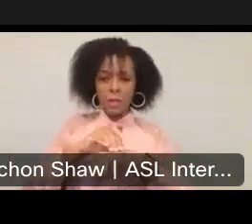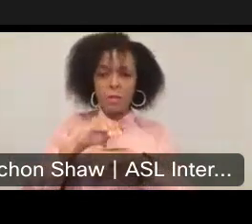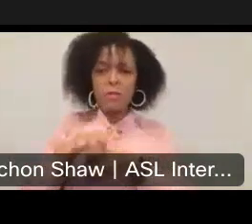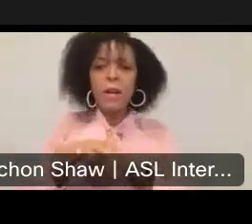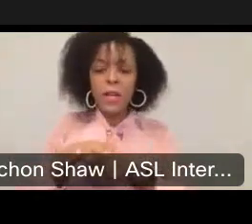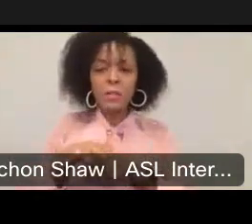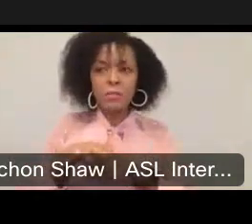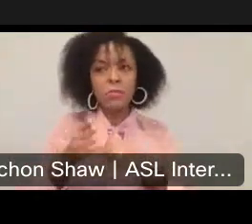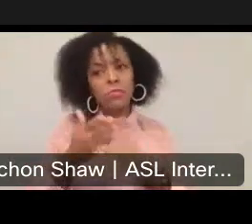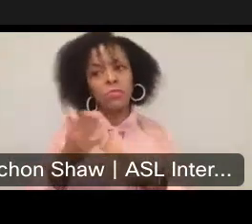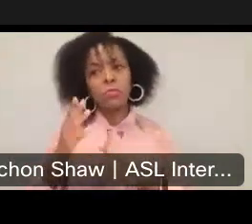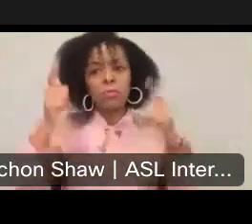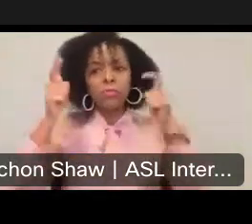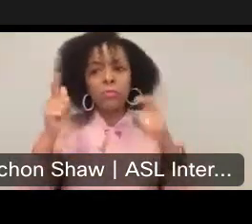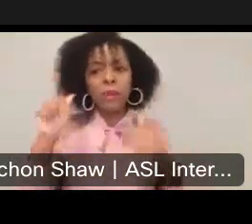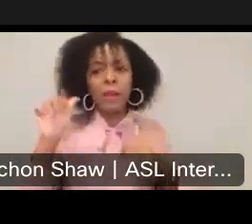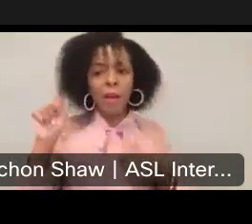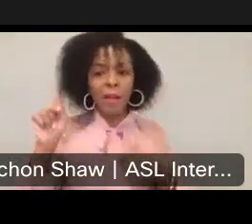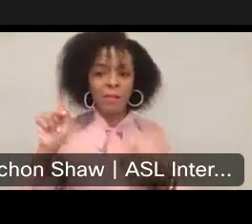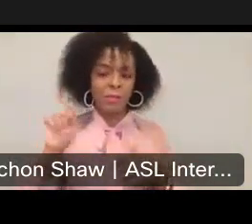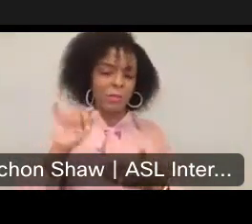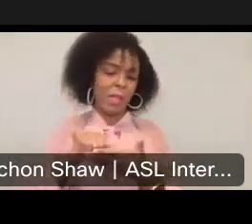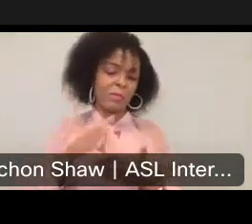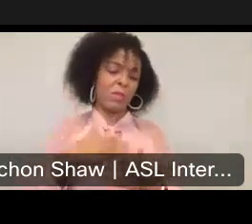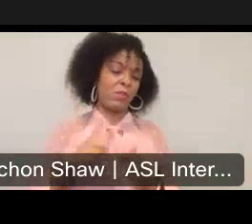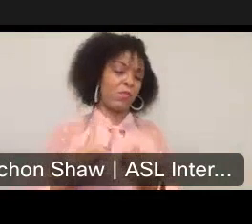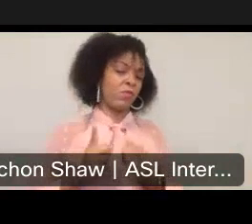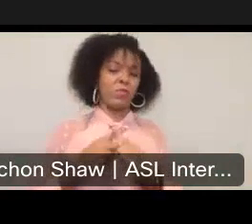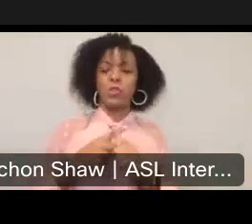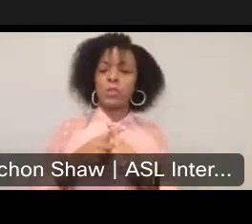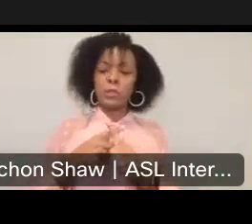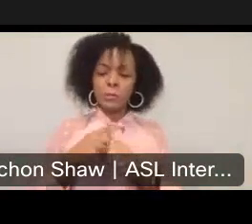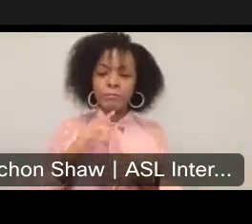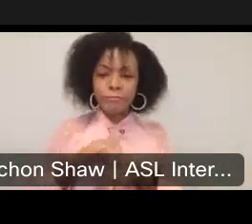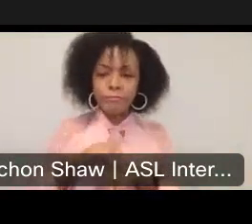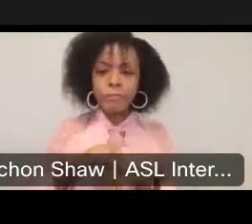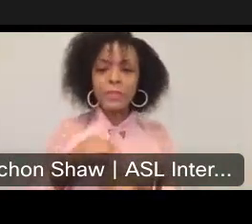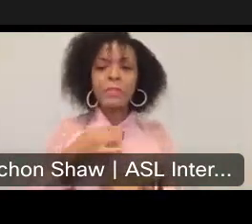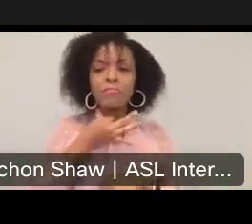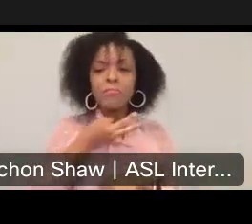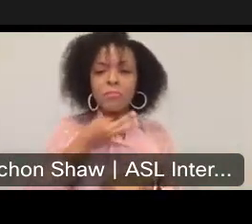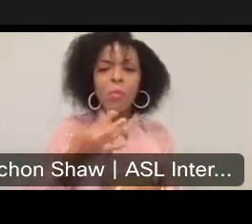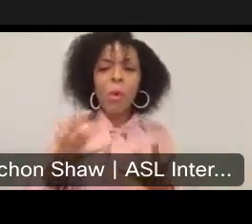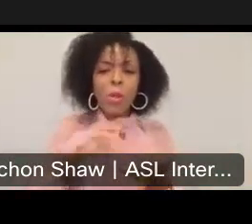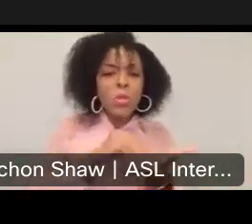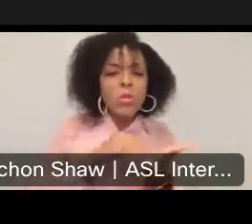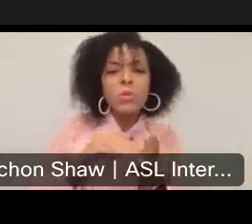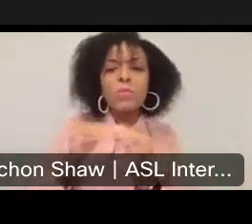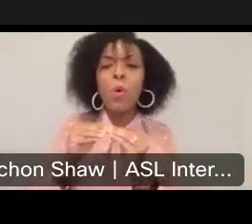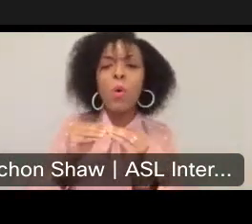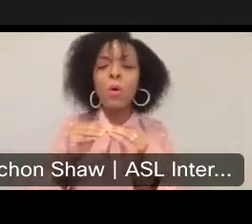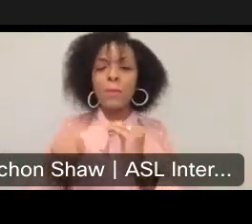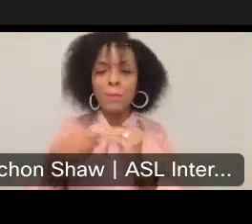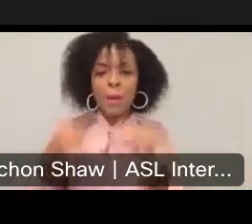that was my first introduction to it. And of course, I wanted to learn more about it so I could share more with my students and other